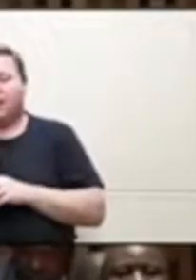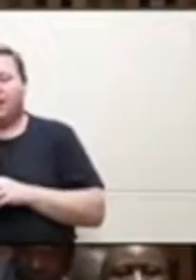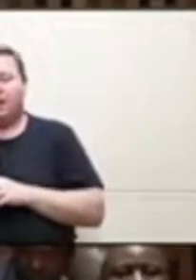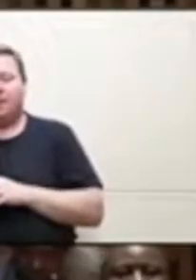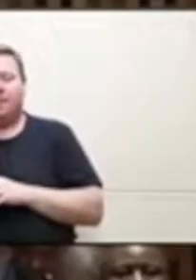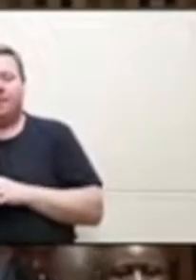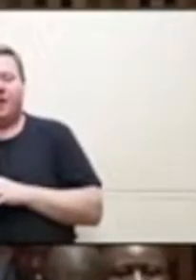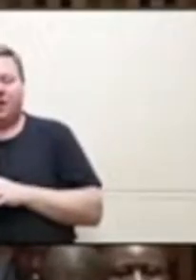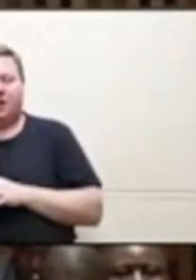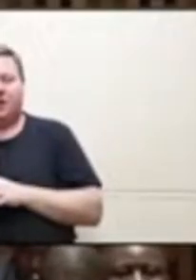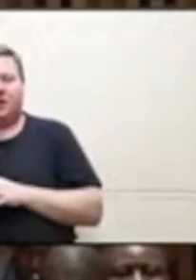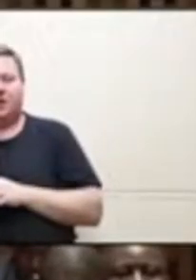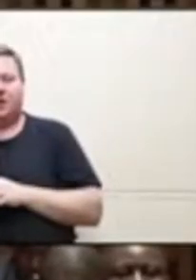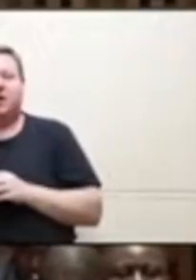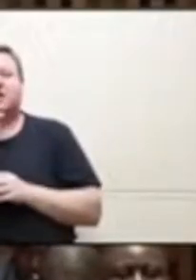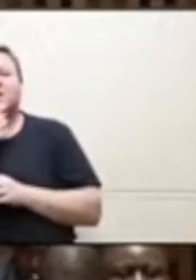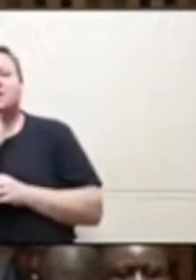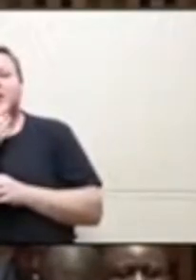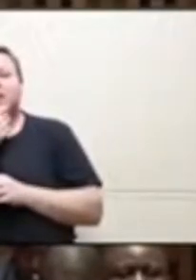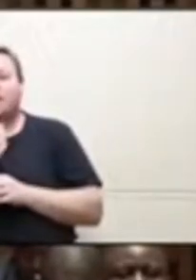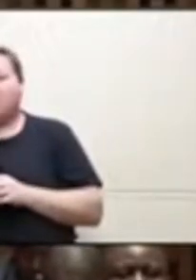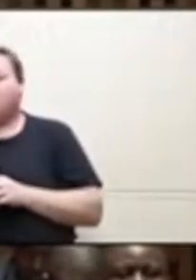in 23.